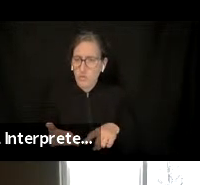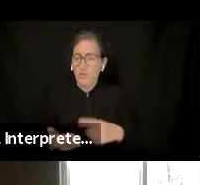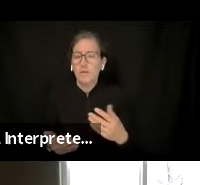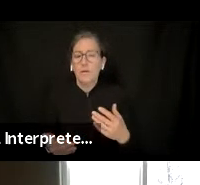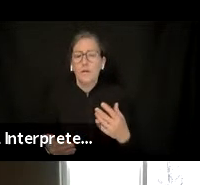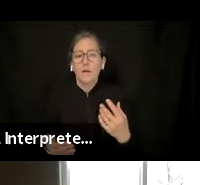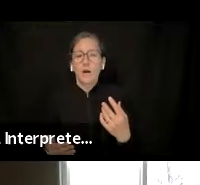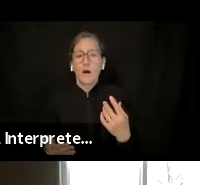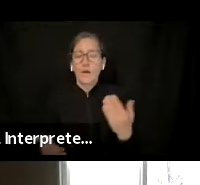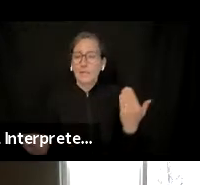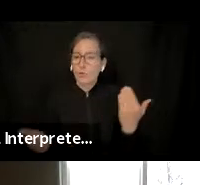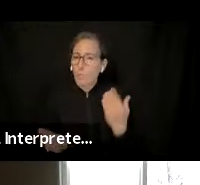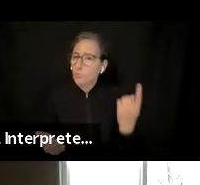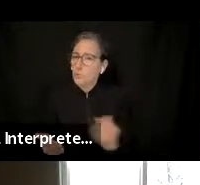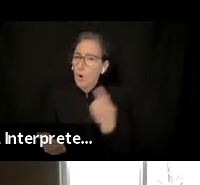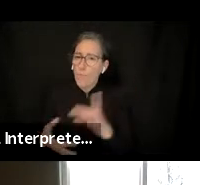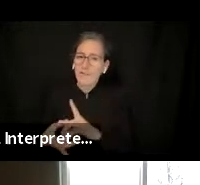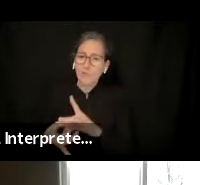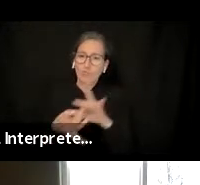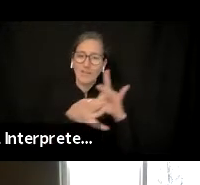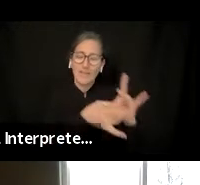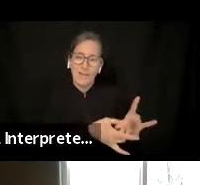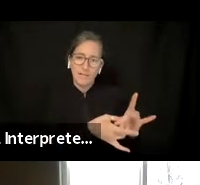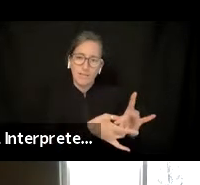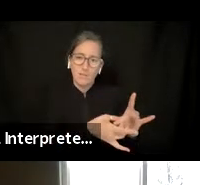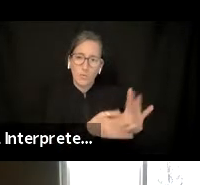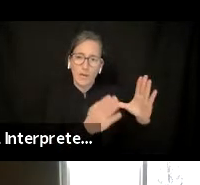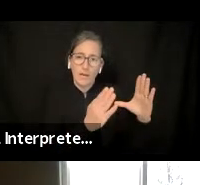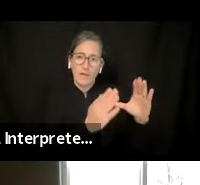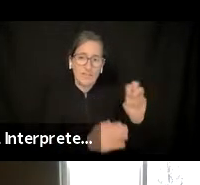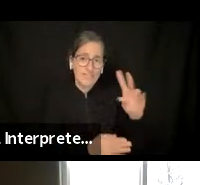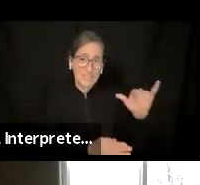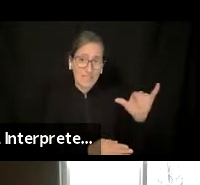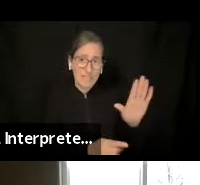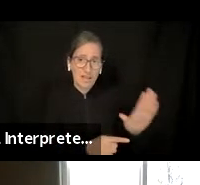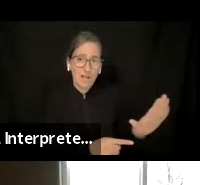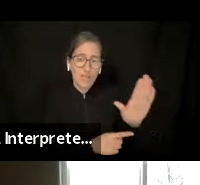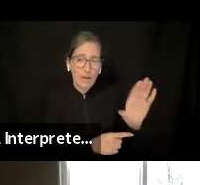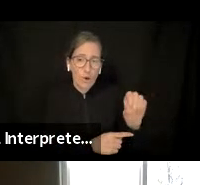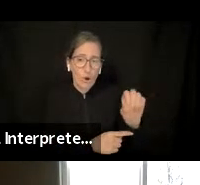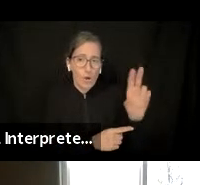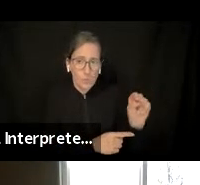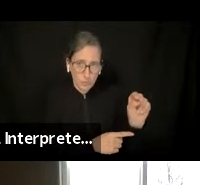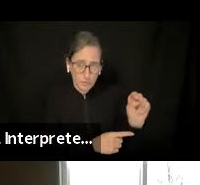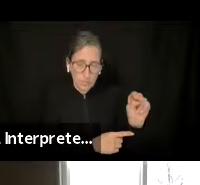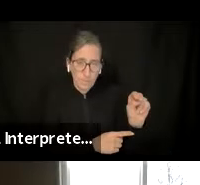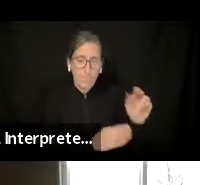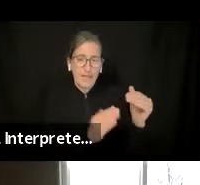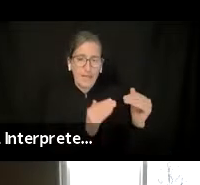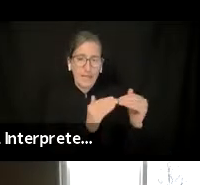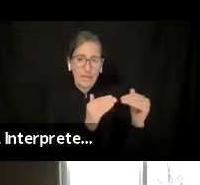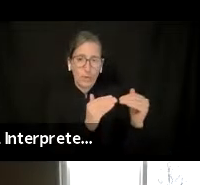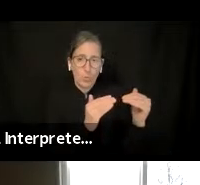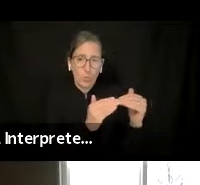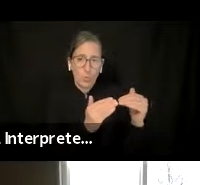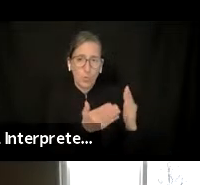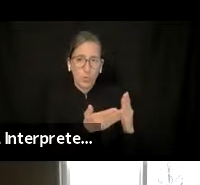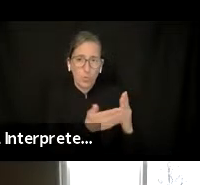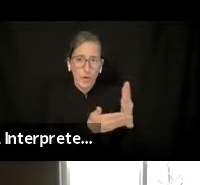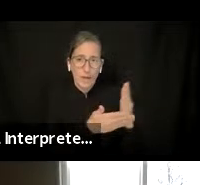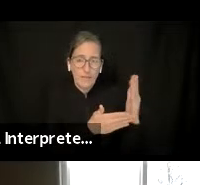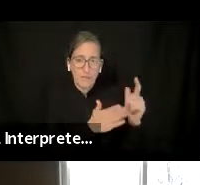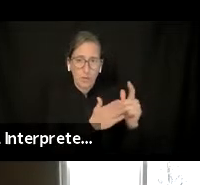own equal rights ordinance. So they're not just complaints of discrimination